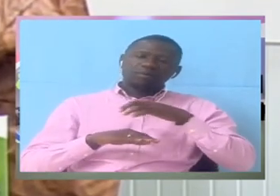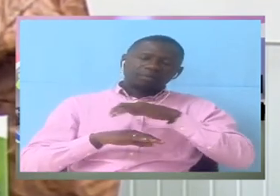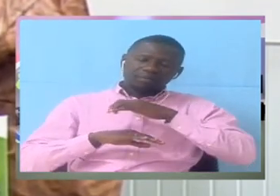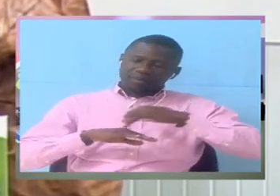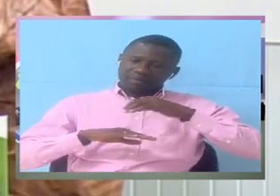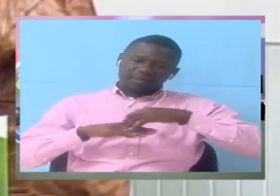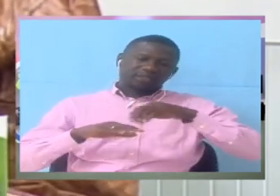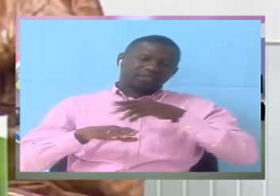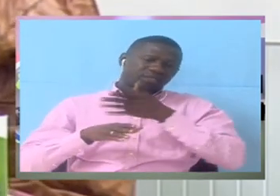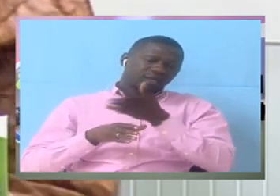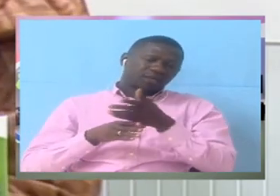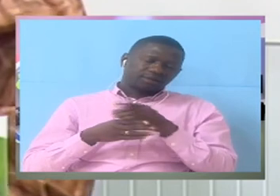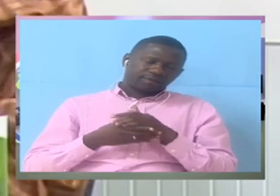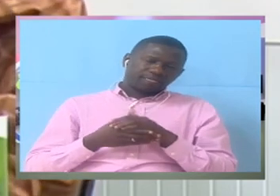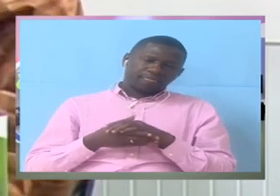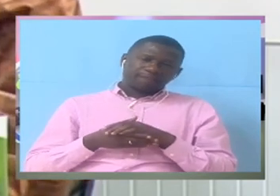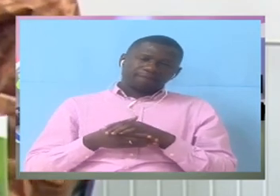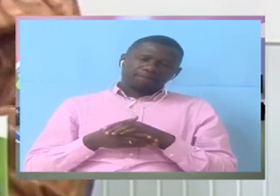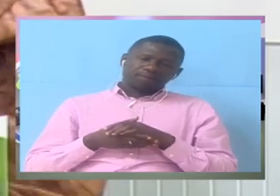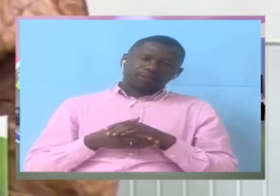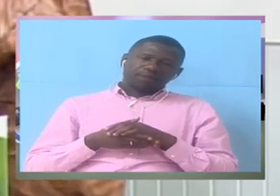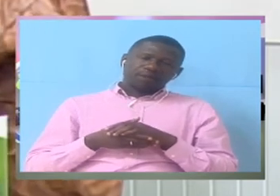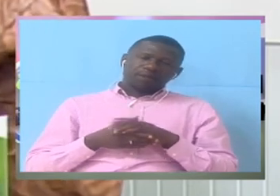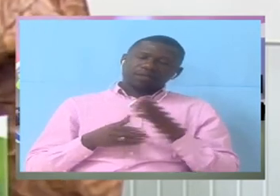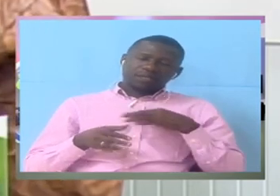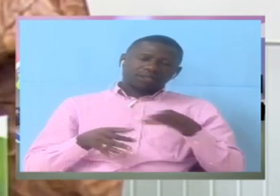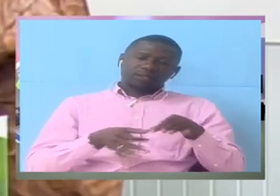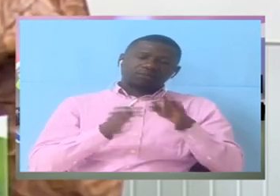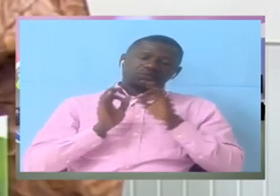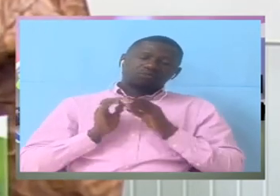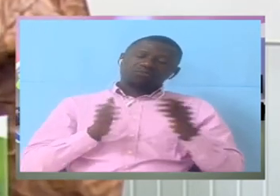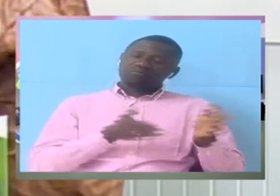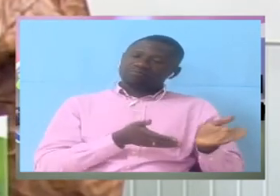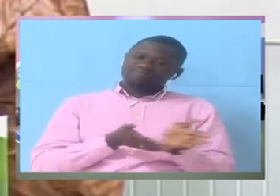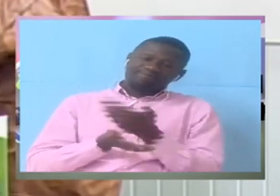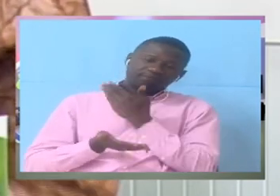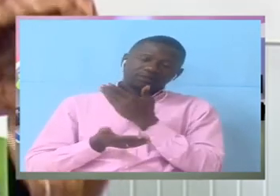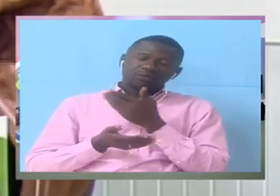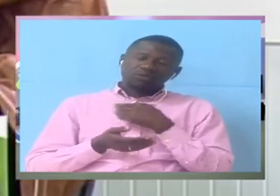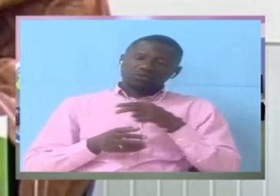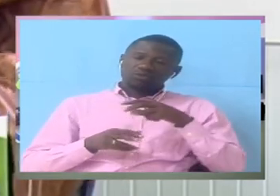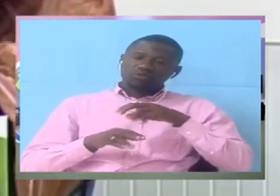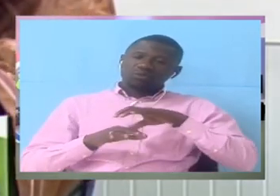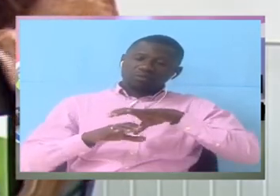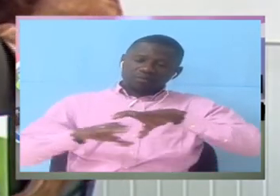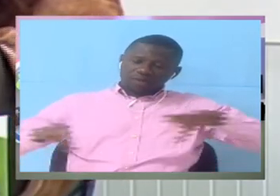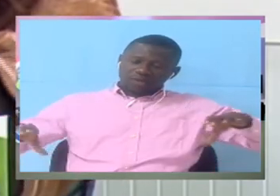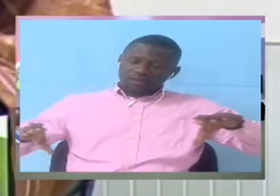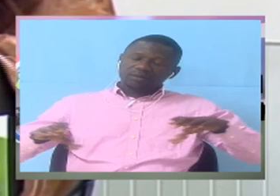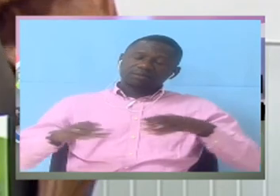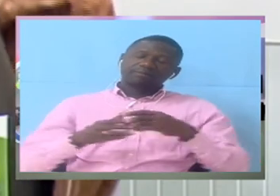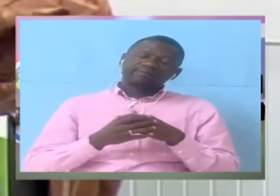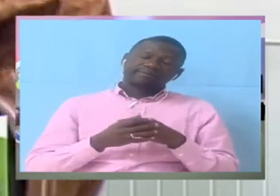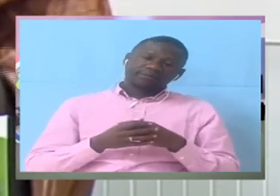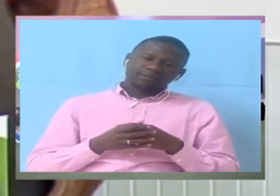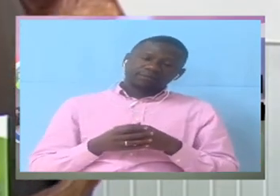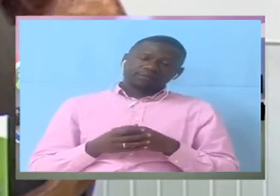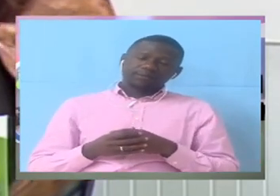empty planks. But they removed those planks from the rooms. Mosquito net kotol membe